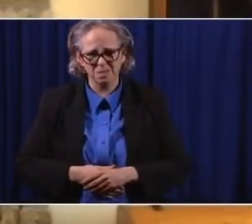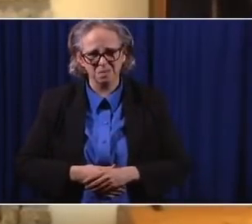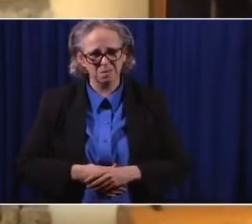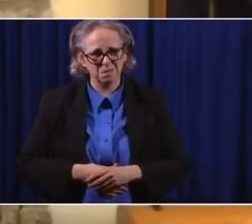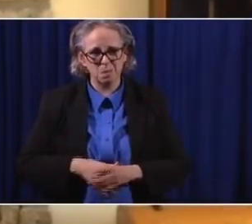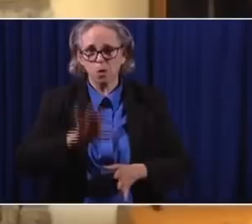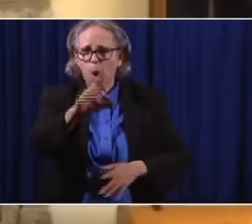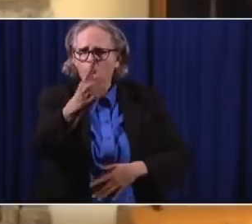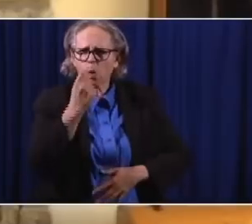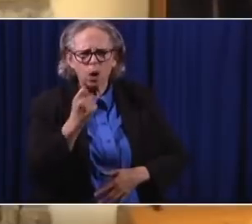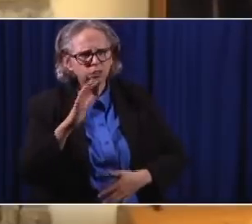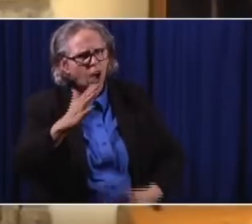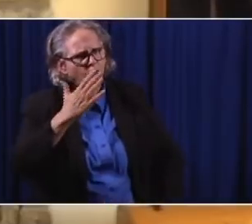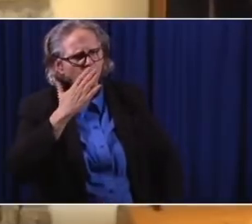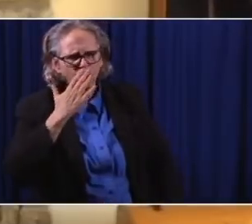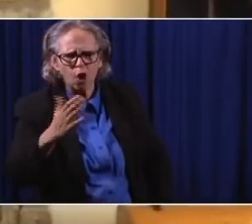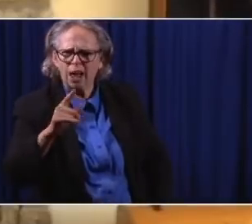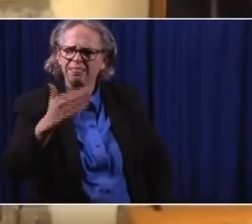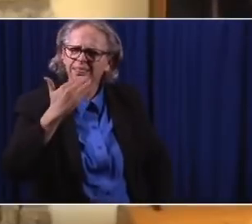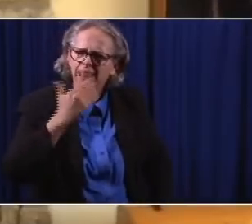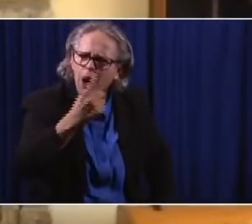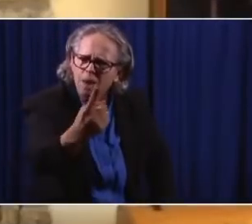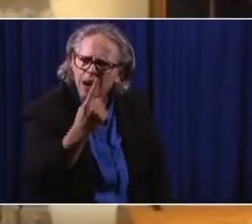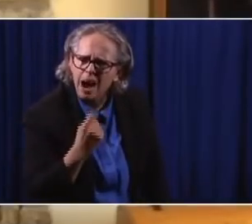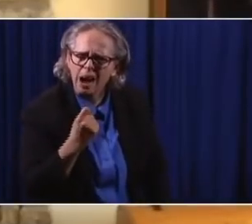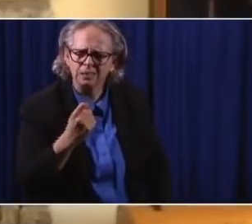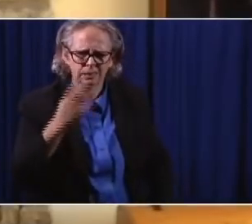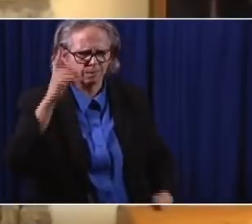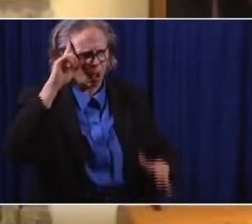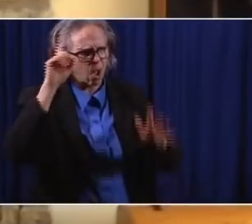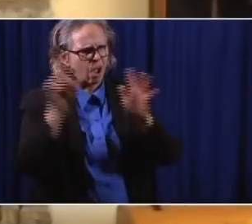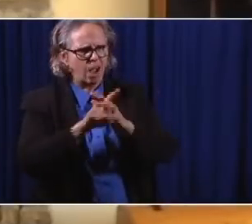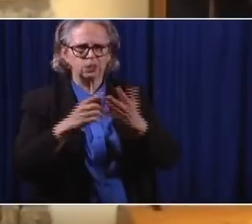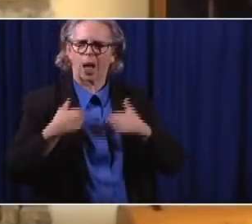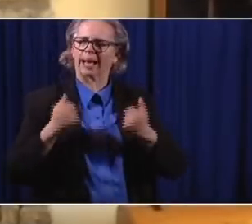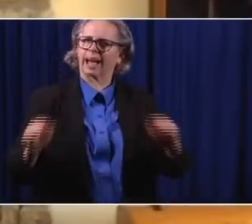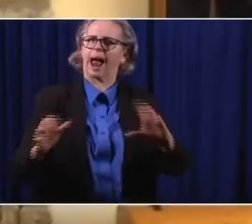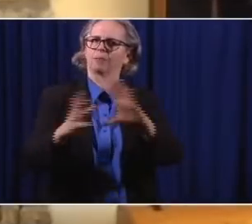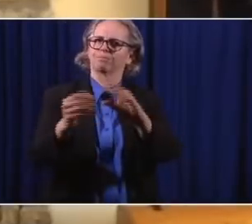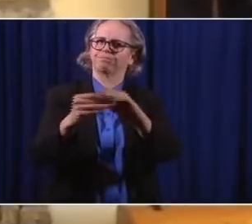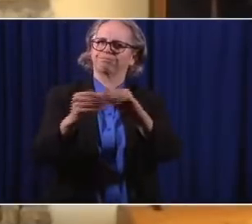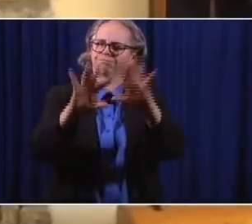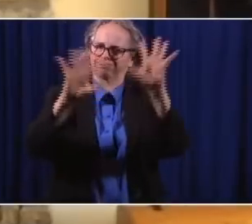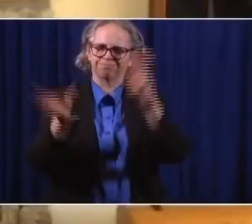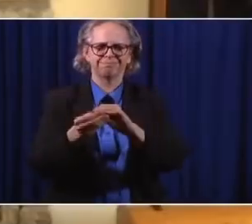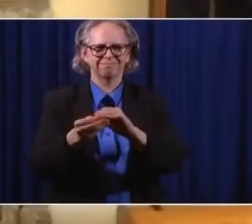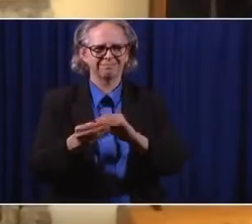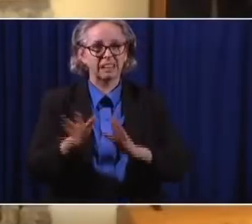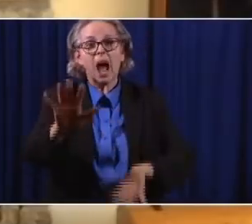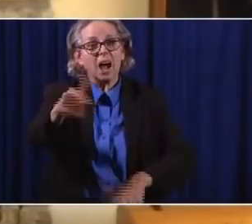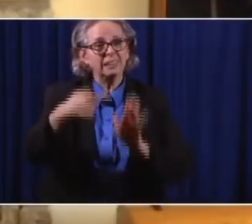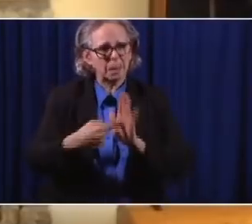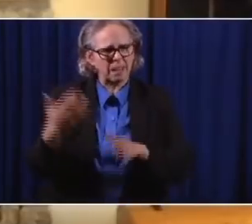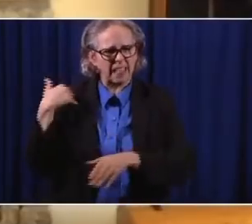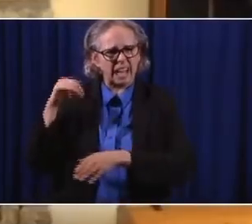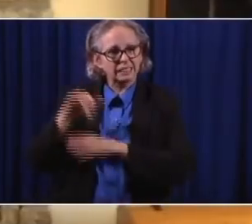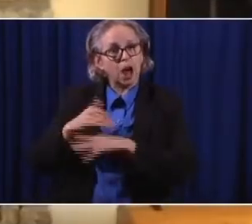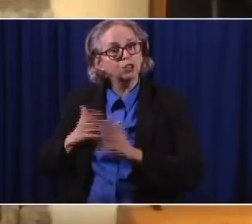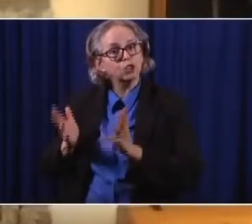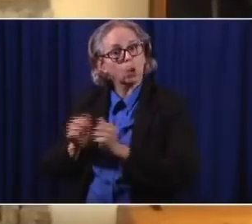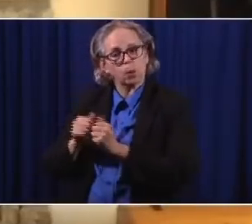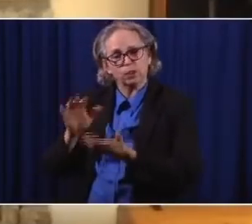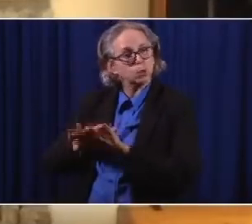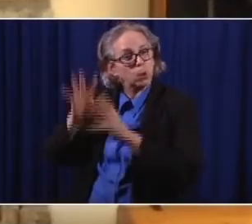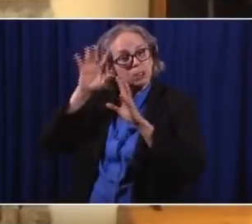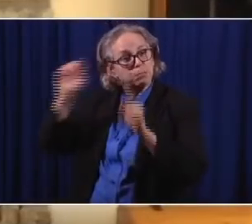wanted to cover this today, because I've been talking last night to a school superintendent from Hamilton County. I've talked to others, and there's